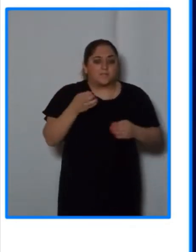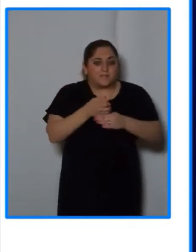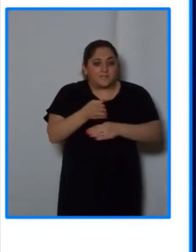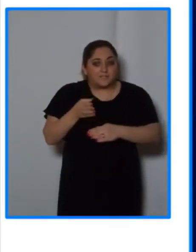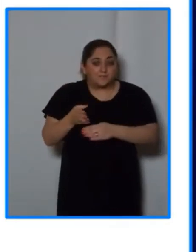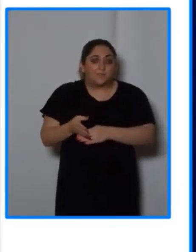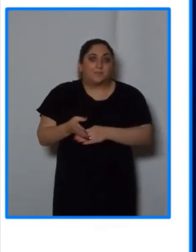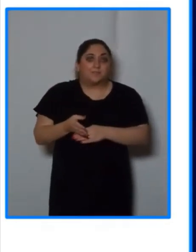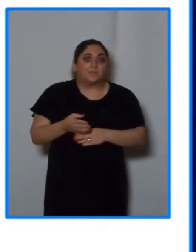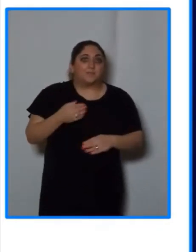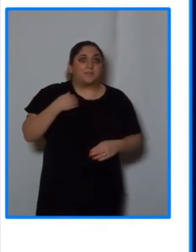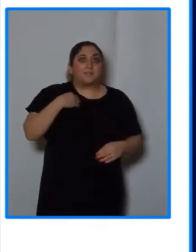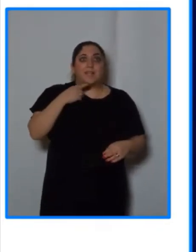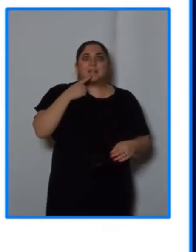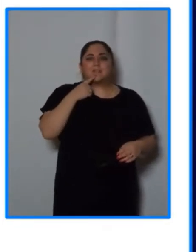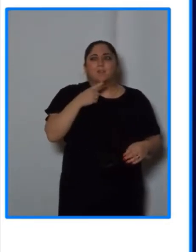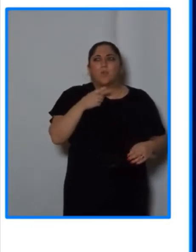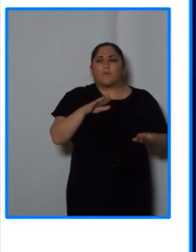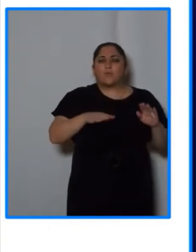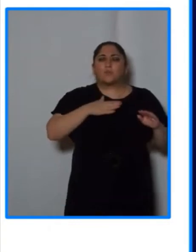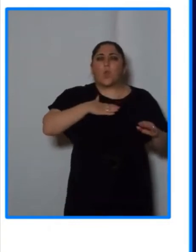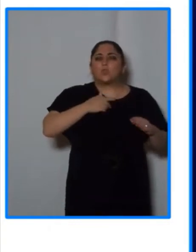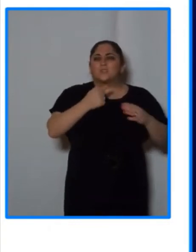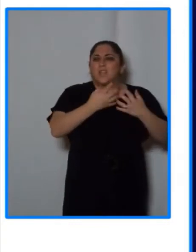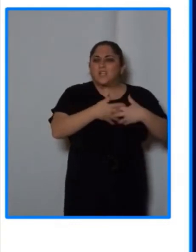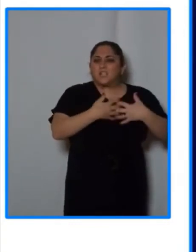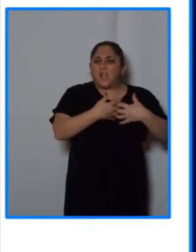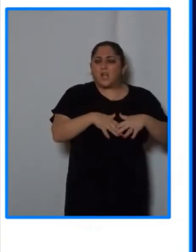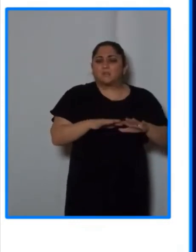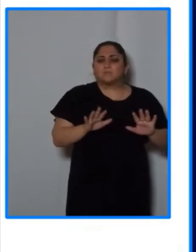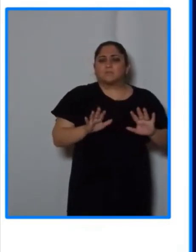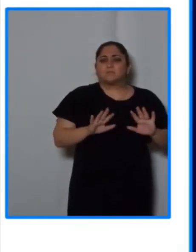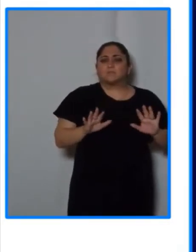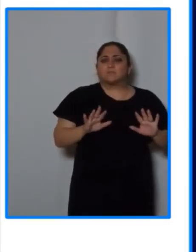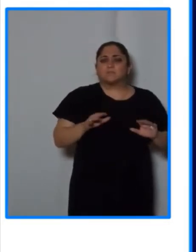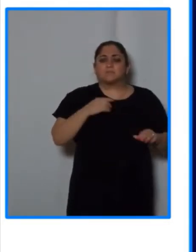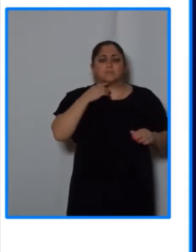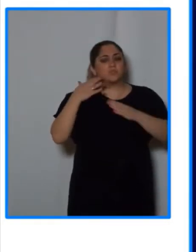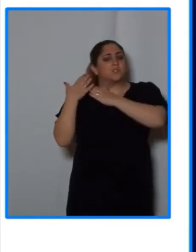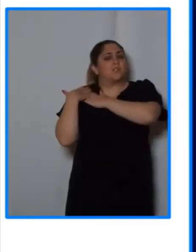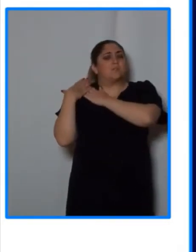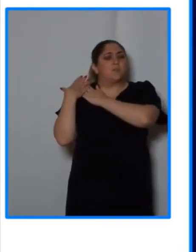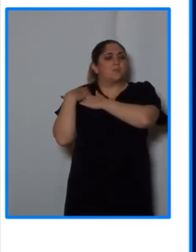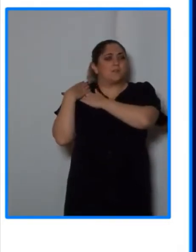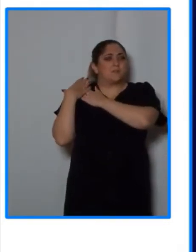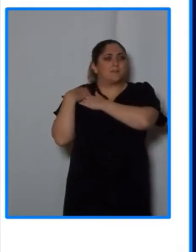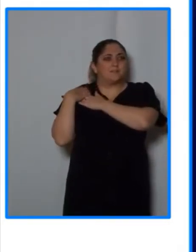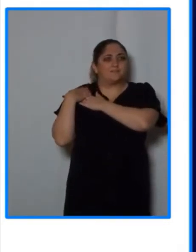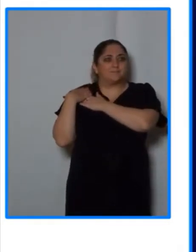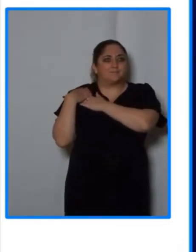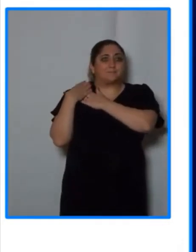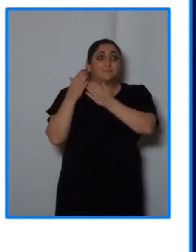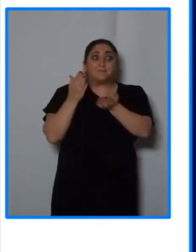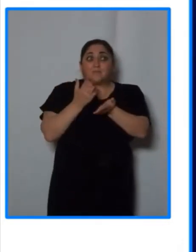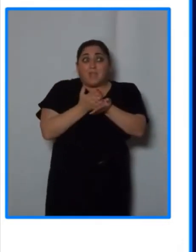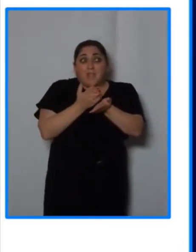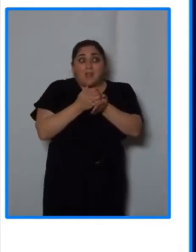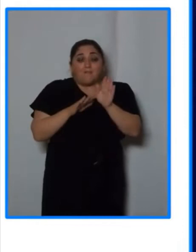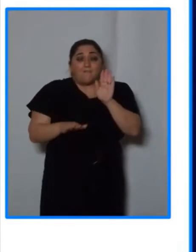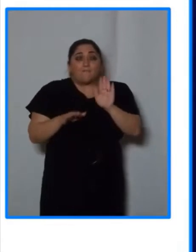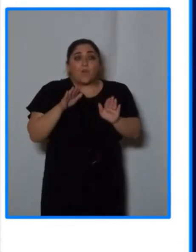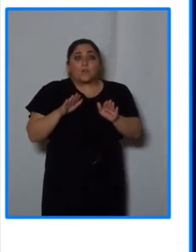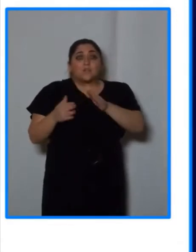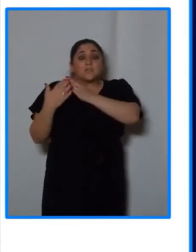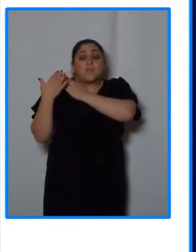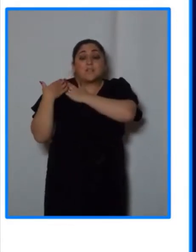have given might sound technical. Some might sound like it's not your responsibility. It's true, accessibility is